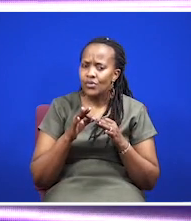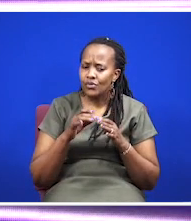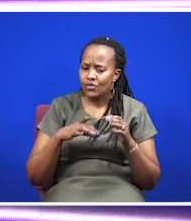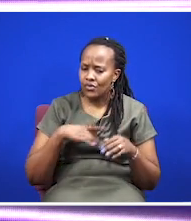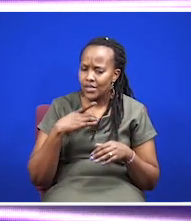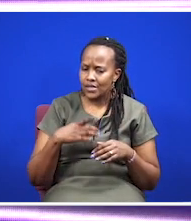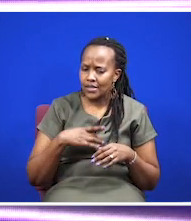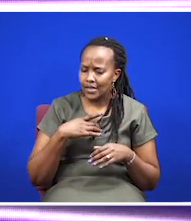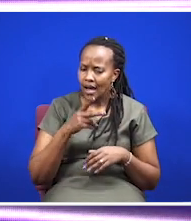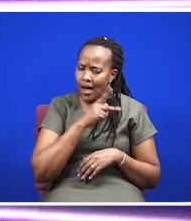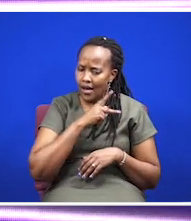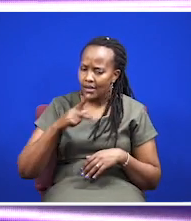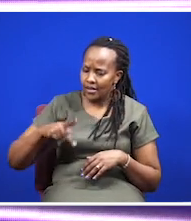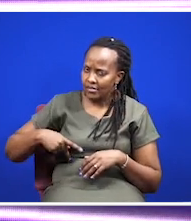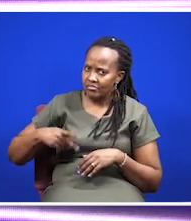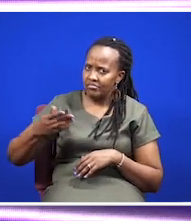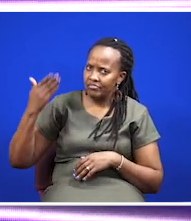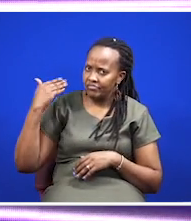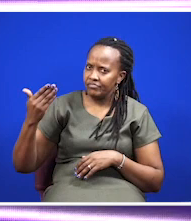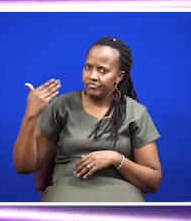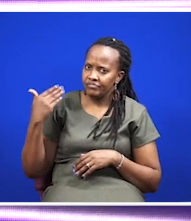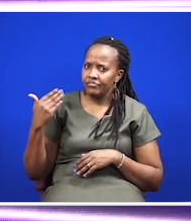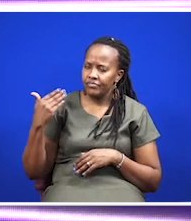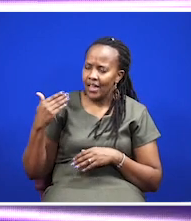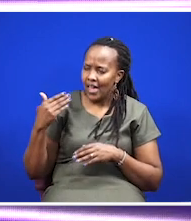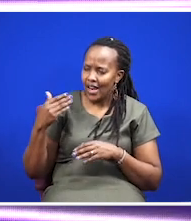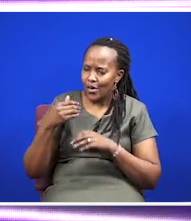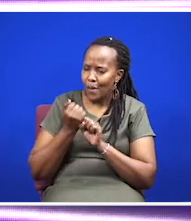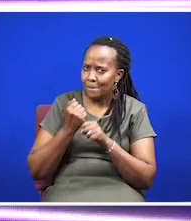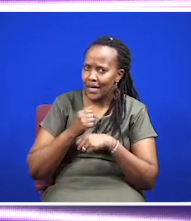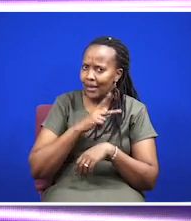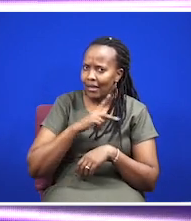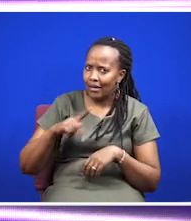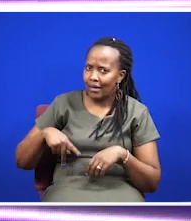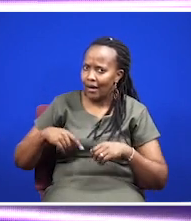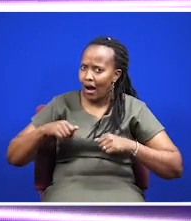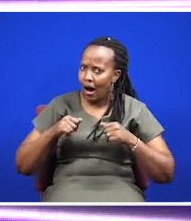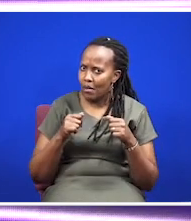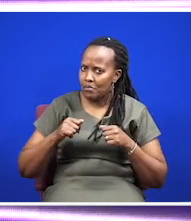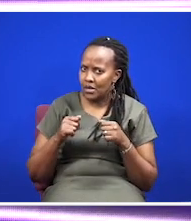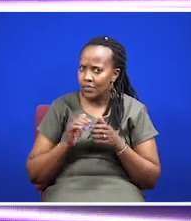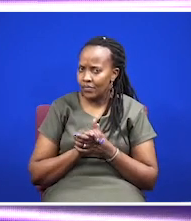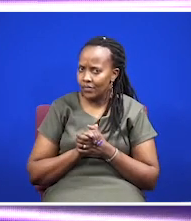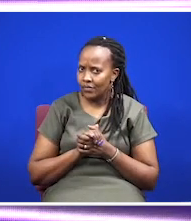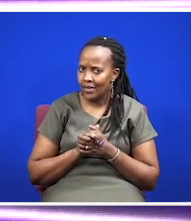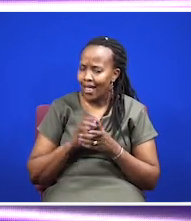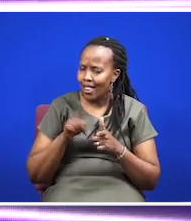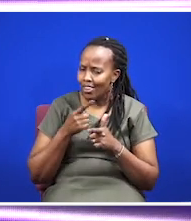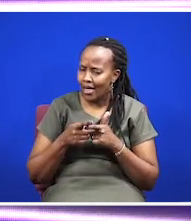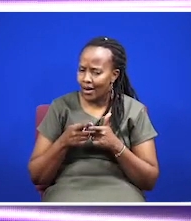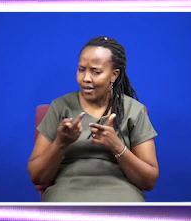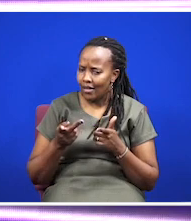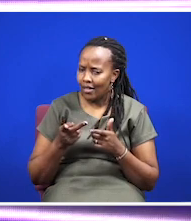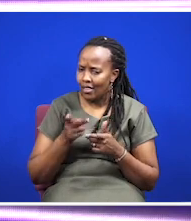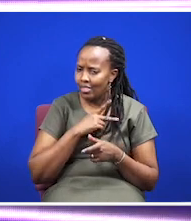by how you spoke or by the way you conducted yourself, when you are leaving, he would say, open your mouth wide.